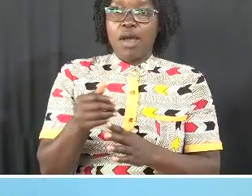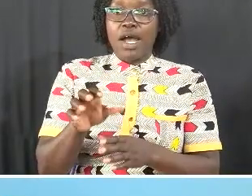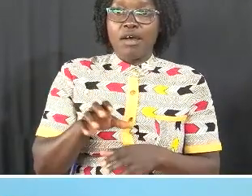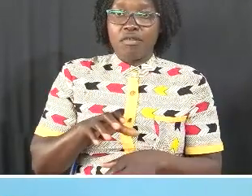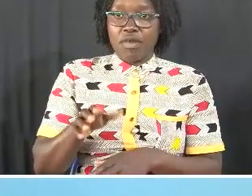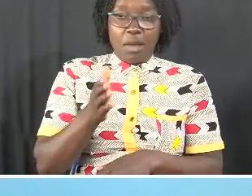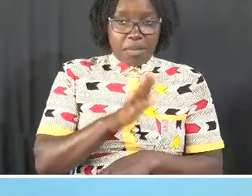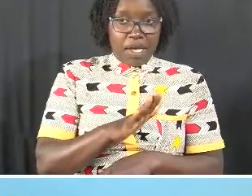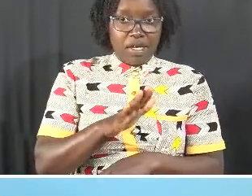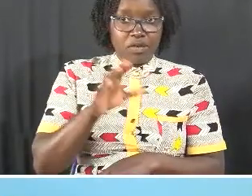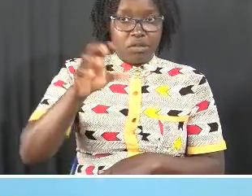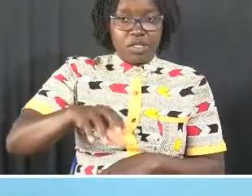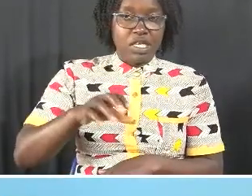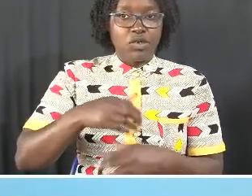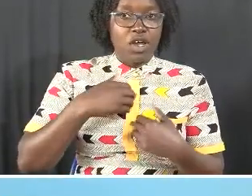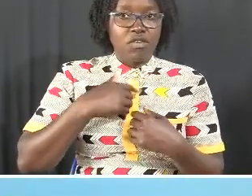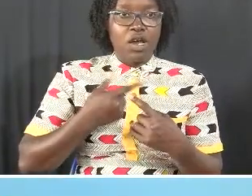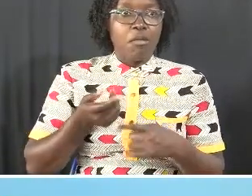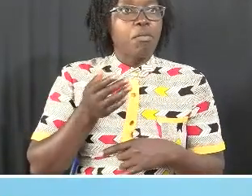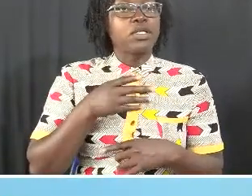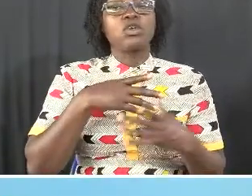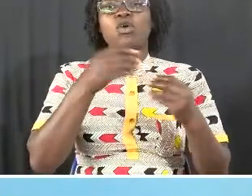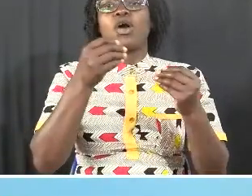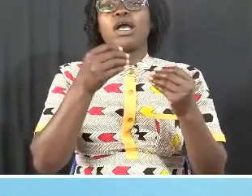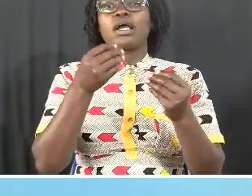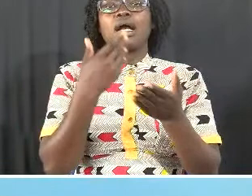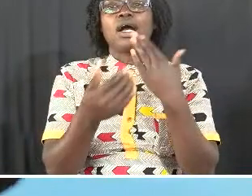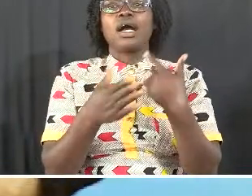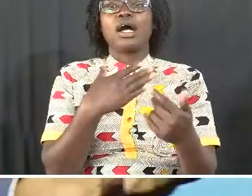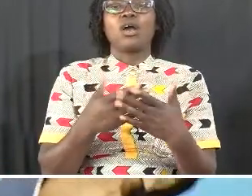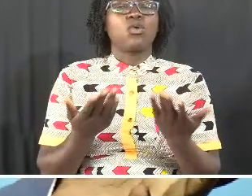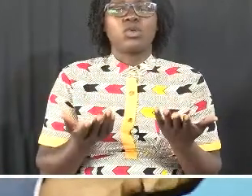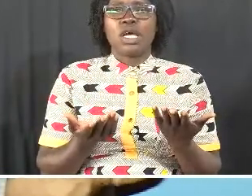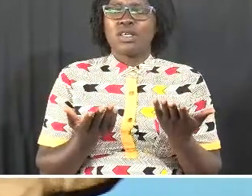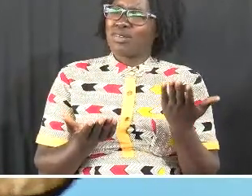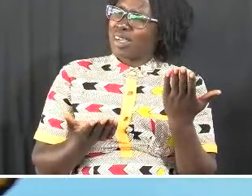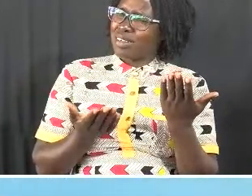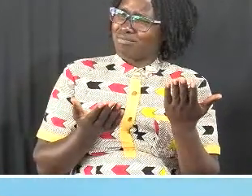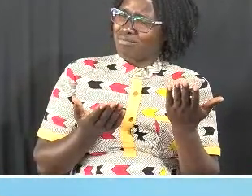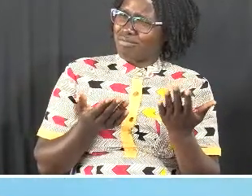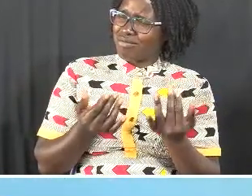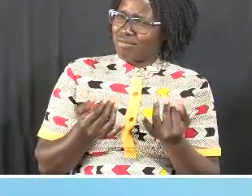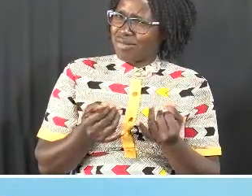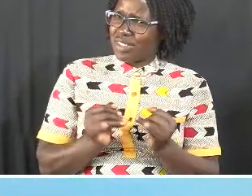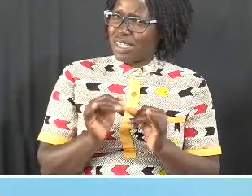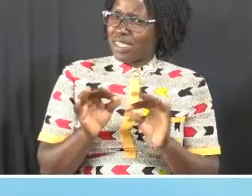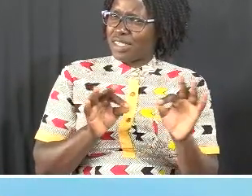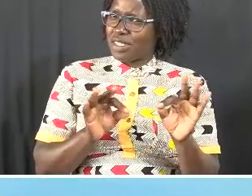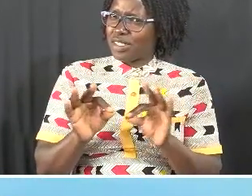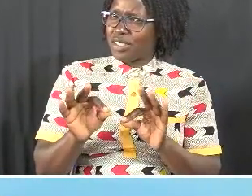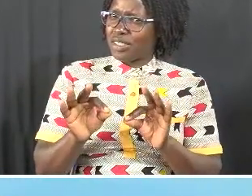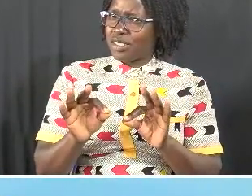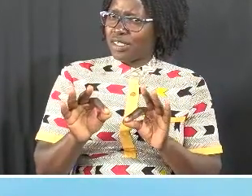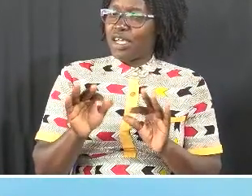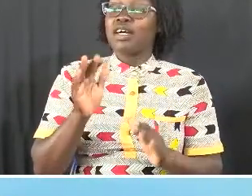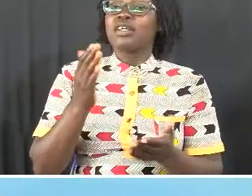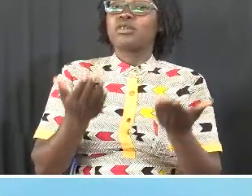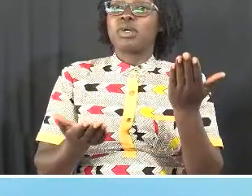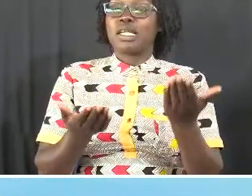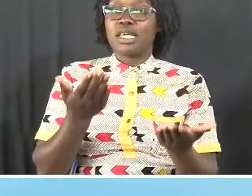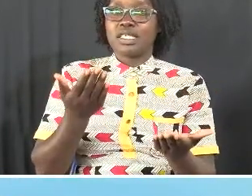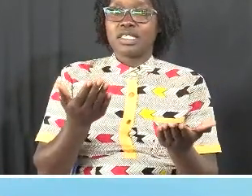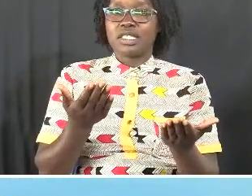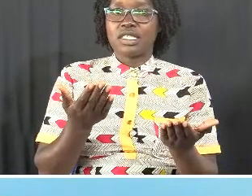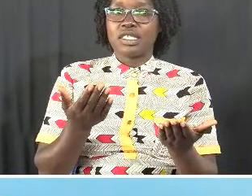with matatu, but going, we were going on foot. Now you can estimate how much we did on our foot.